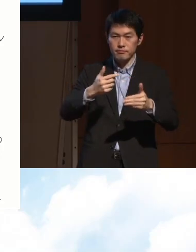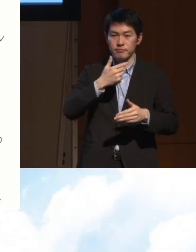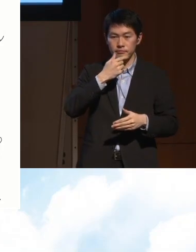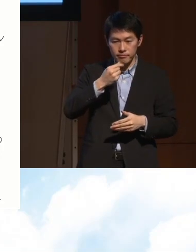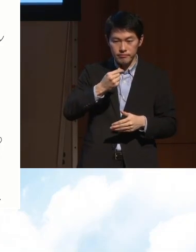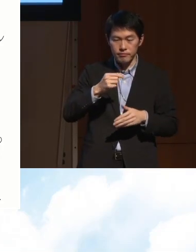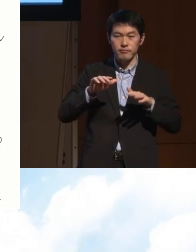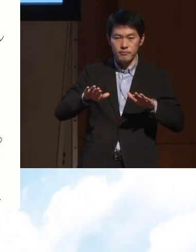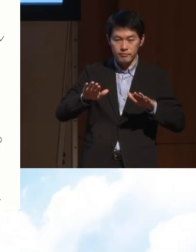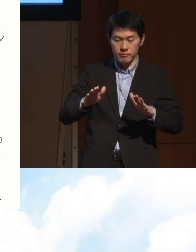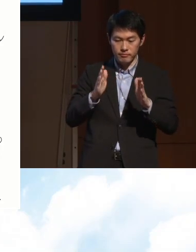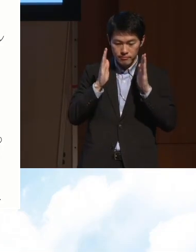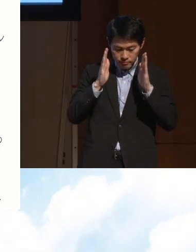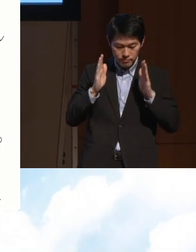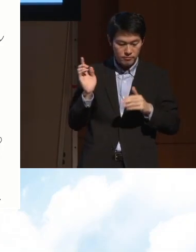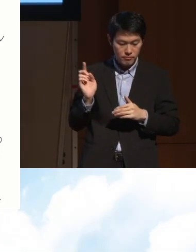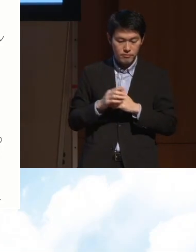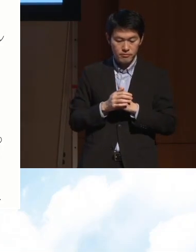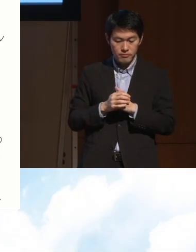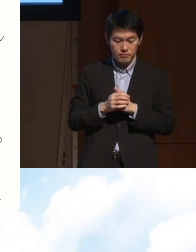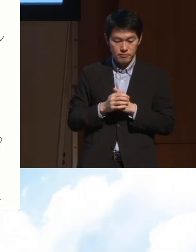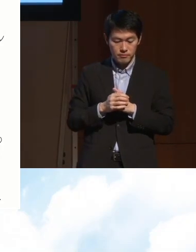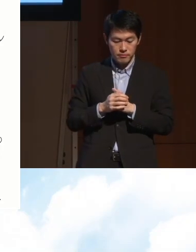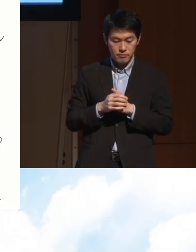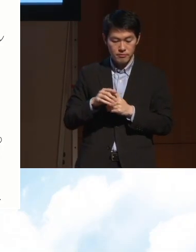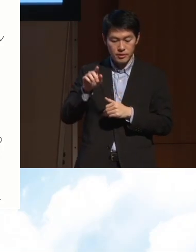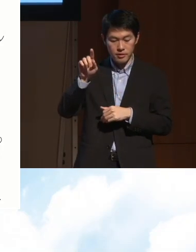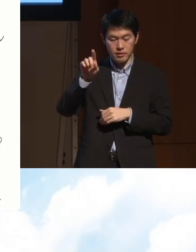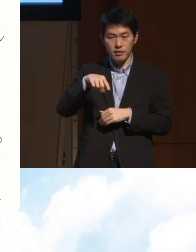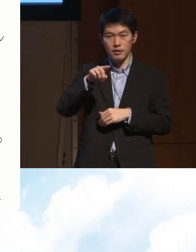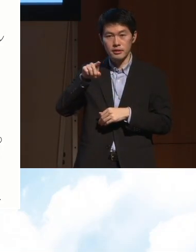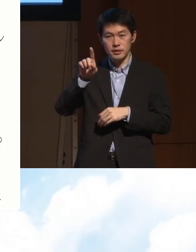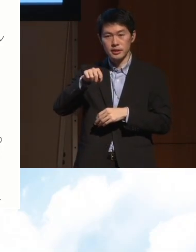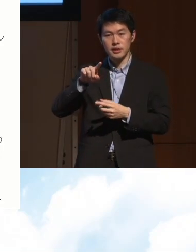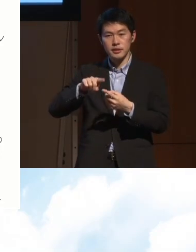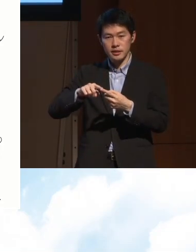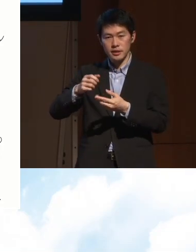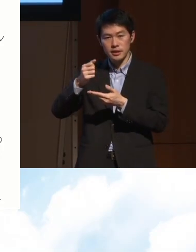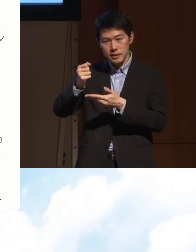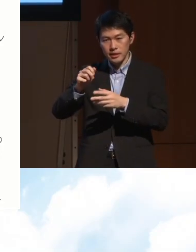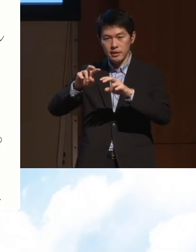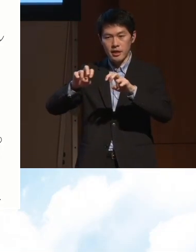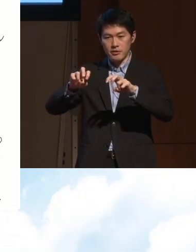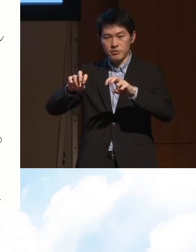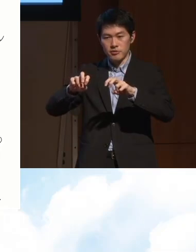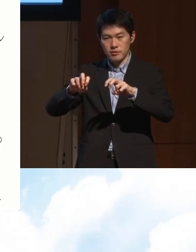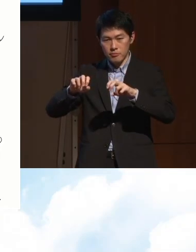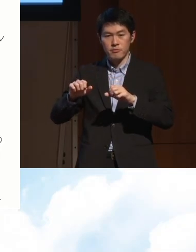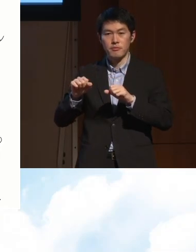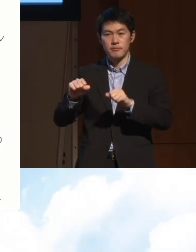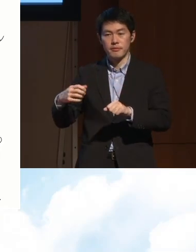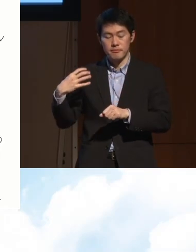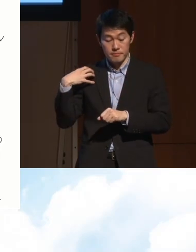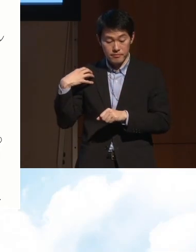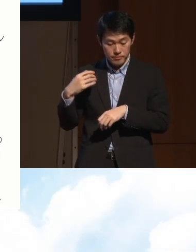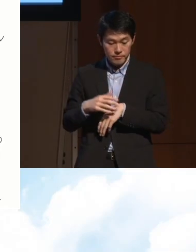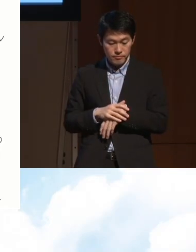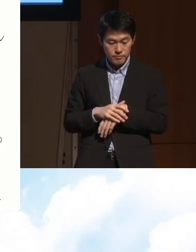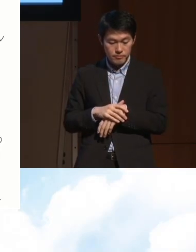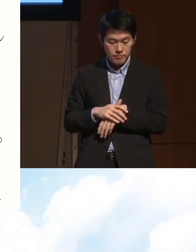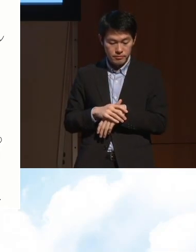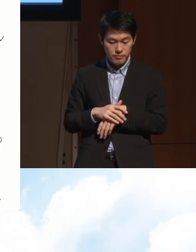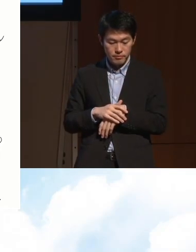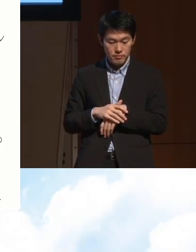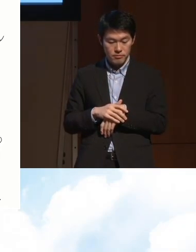human resource development for constructing translational team. Maybe as you